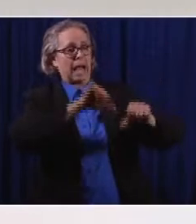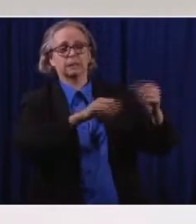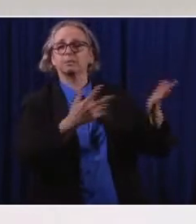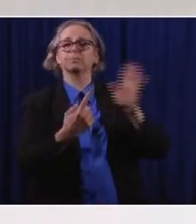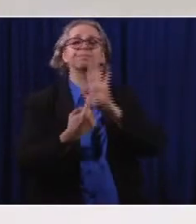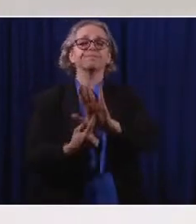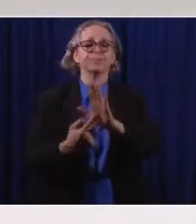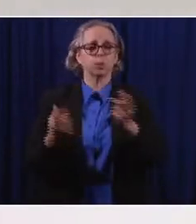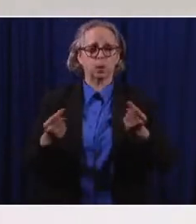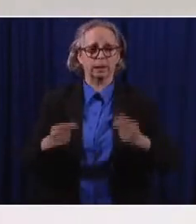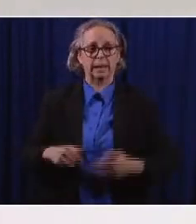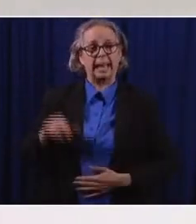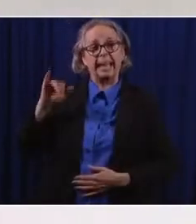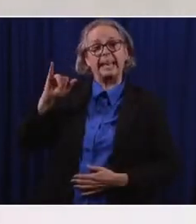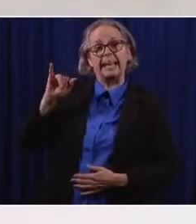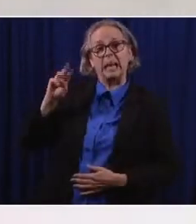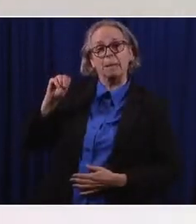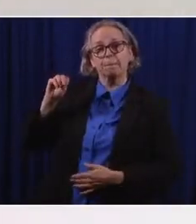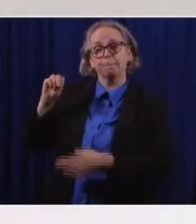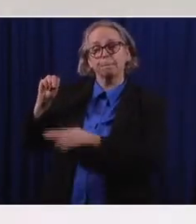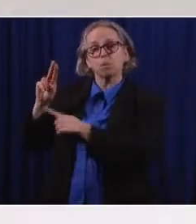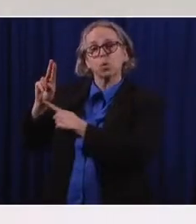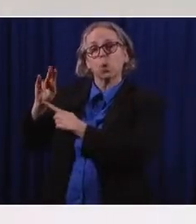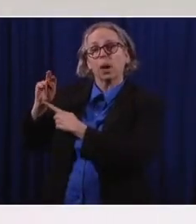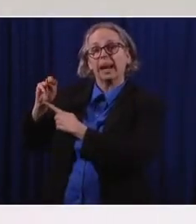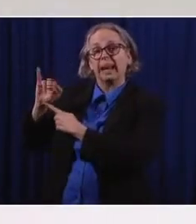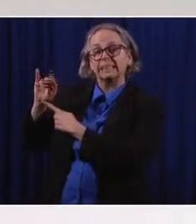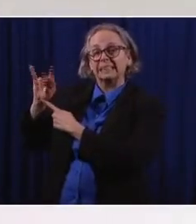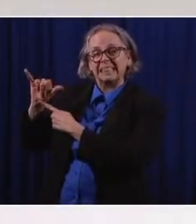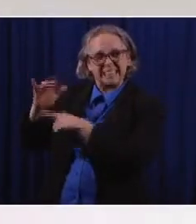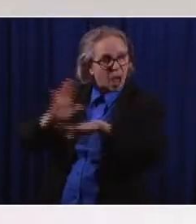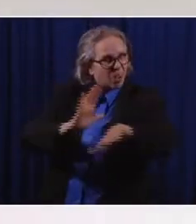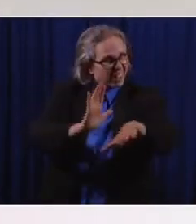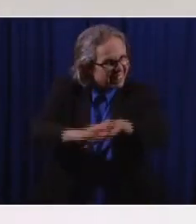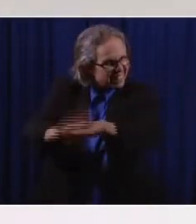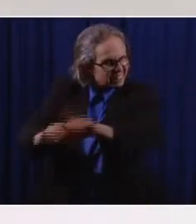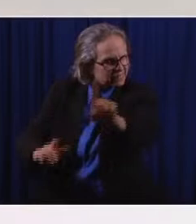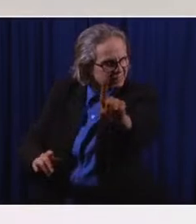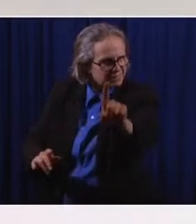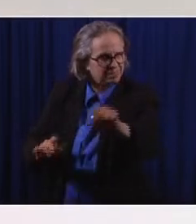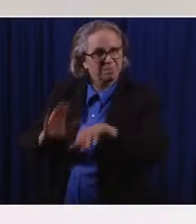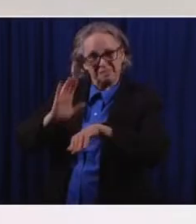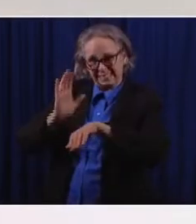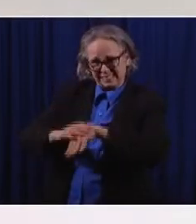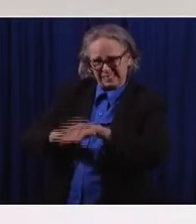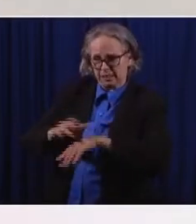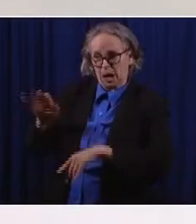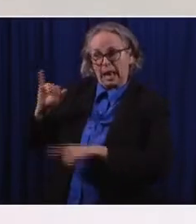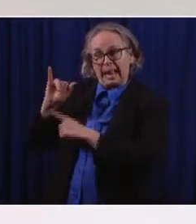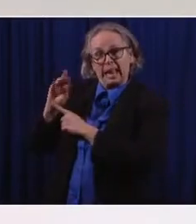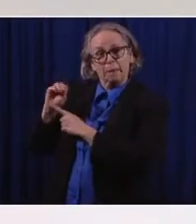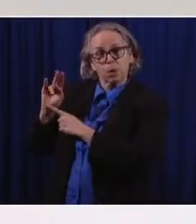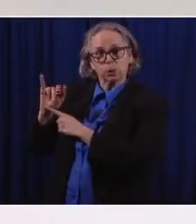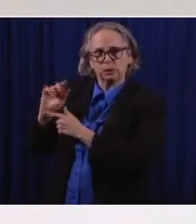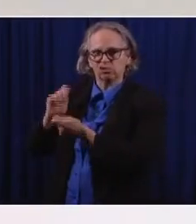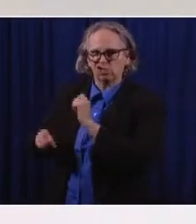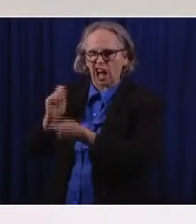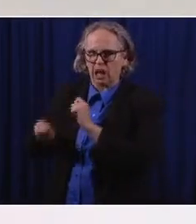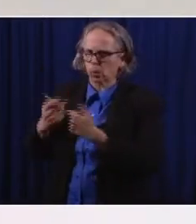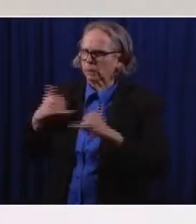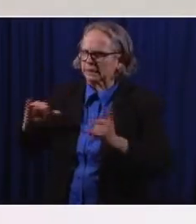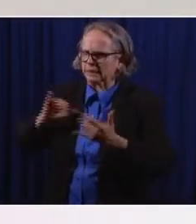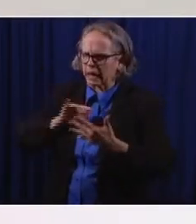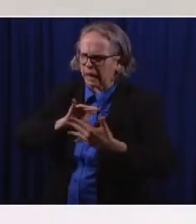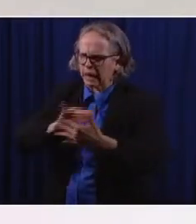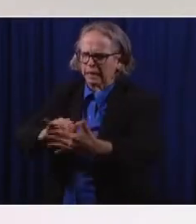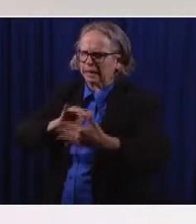with the huge caution that this, like so many things with COVID, this is changing all of the time as we have new information from around the